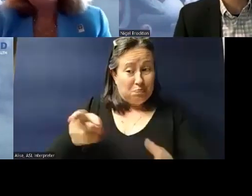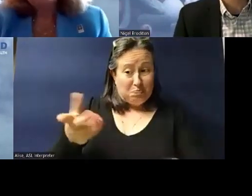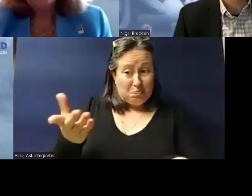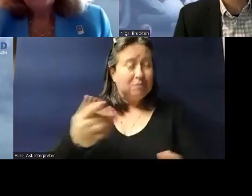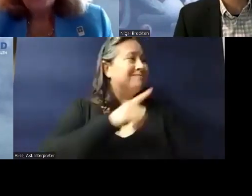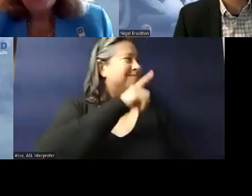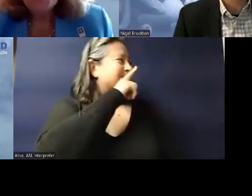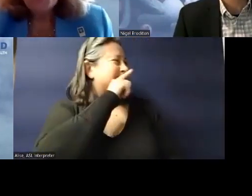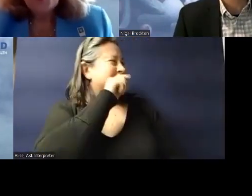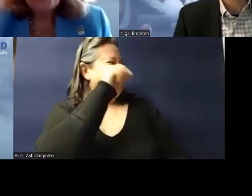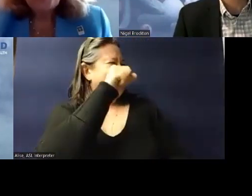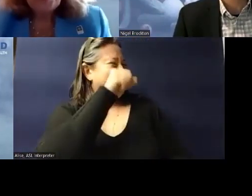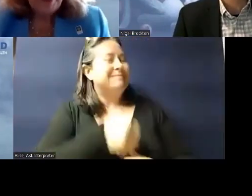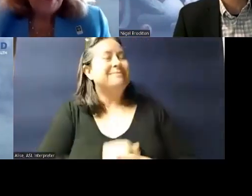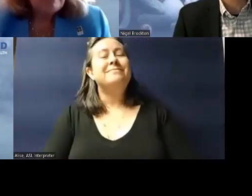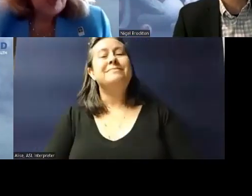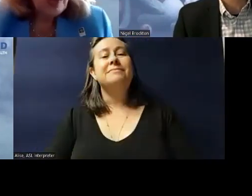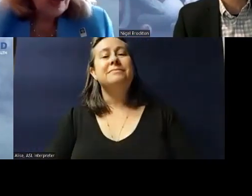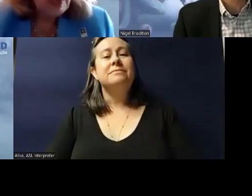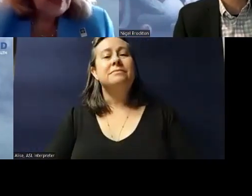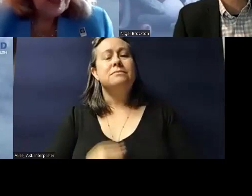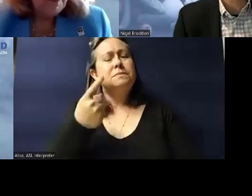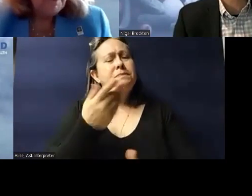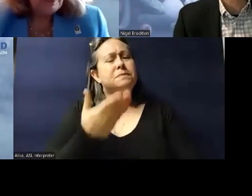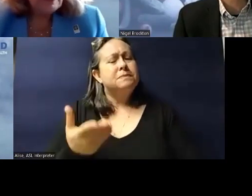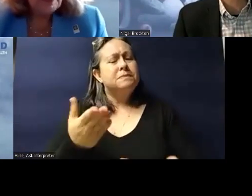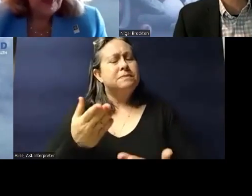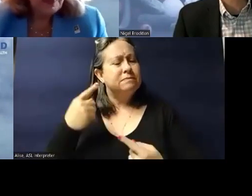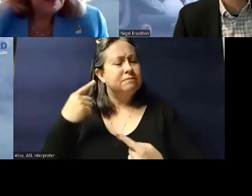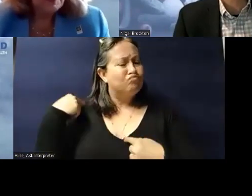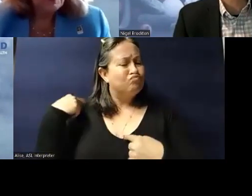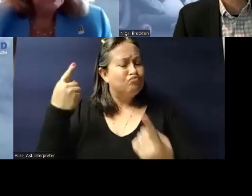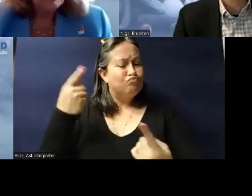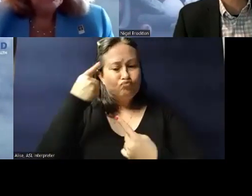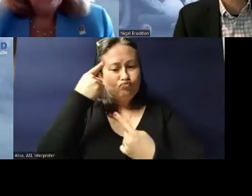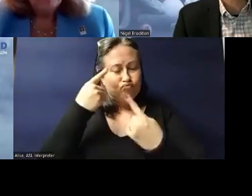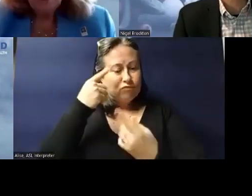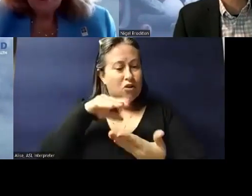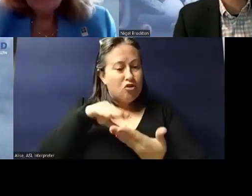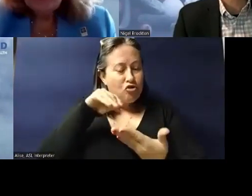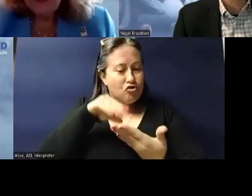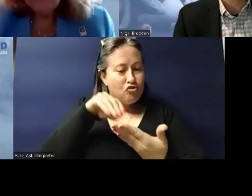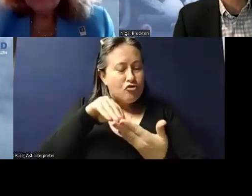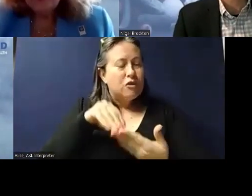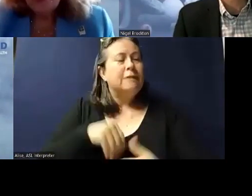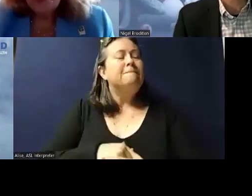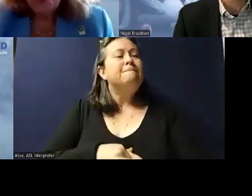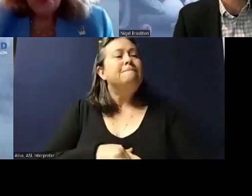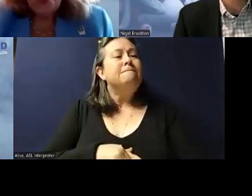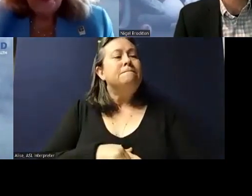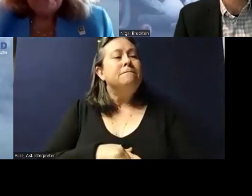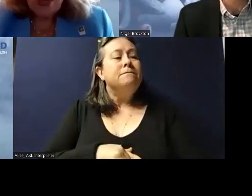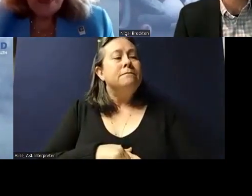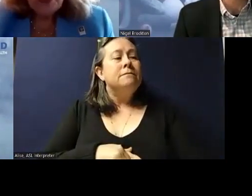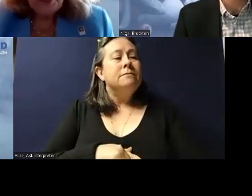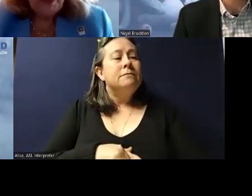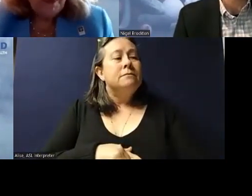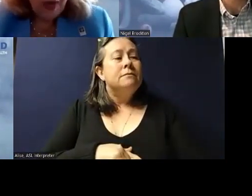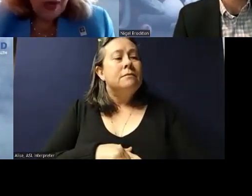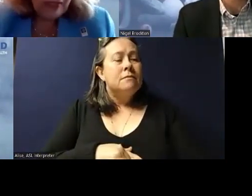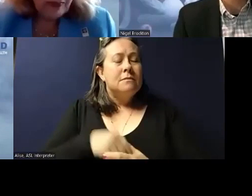Sure. With what we have learned under Center of Excellence is that, you know, we